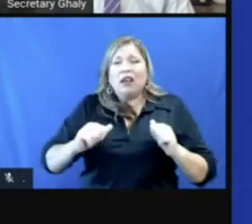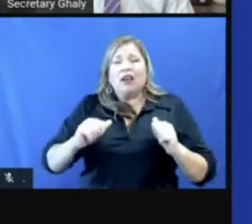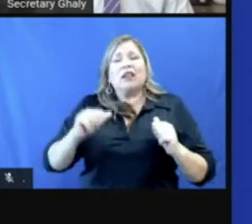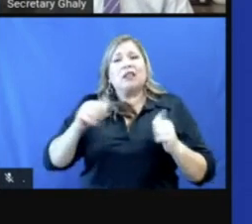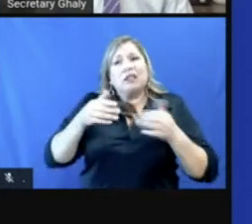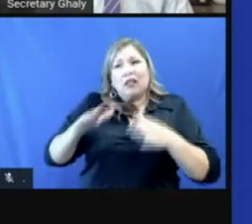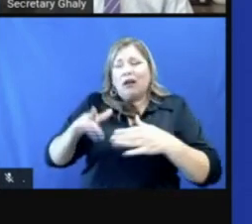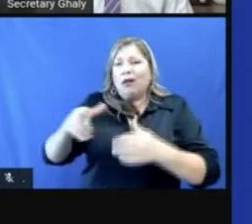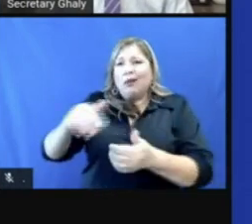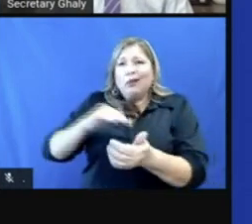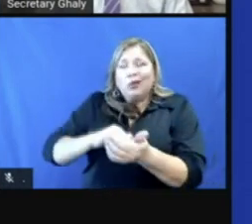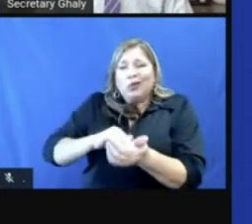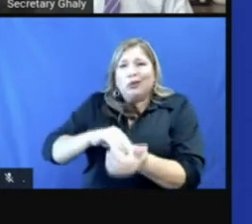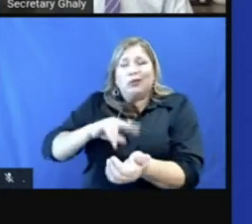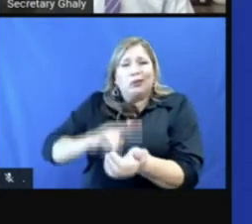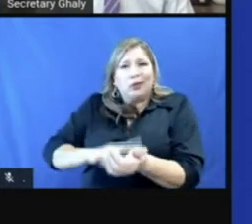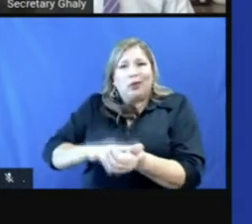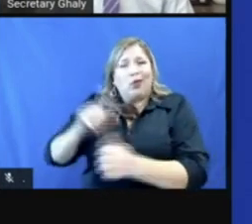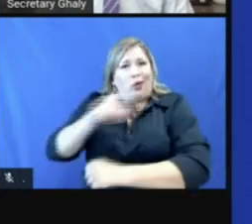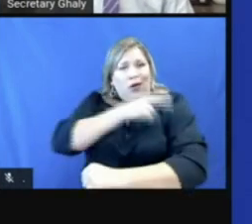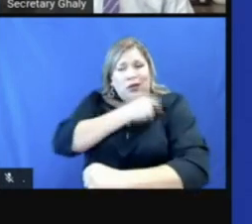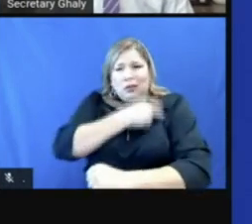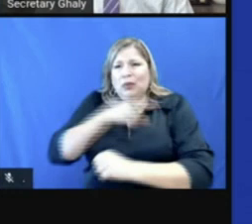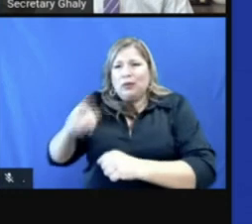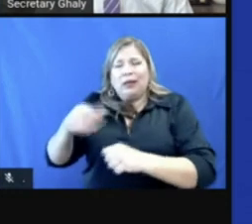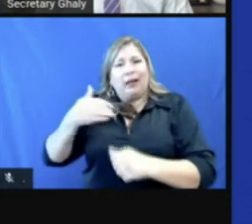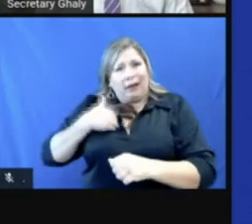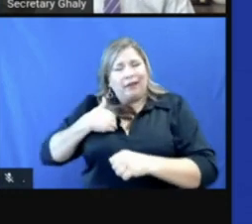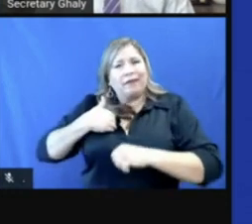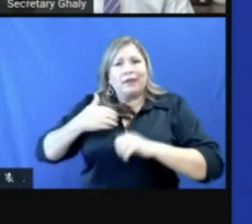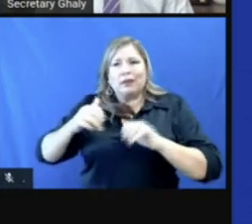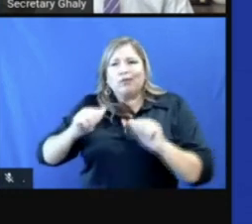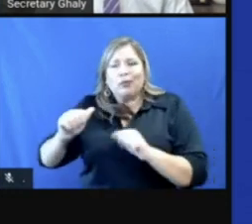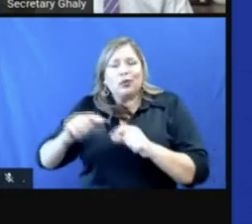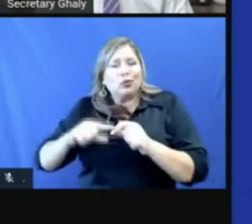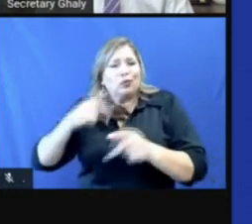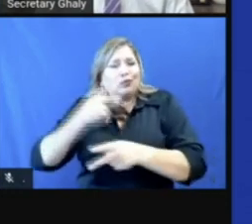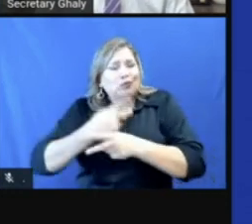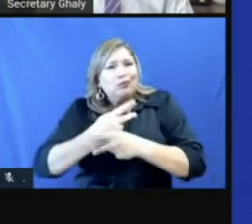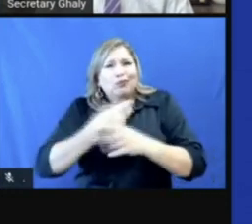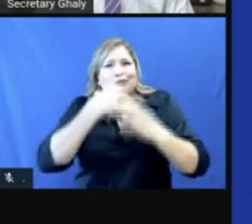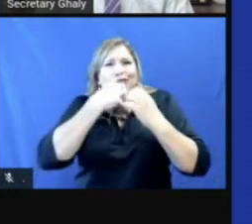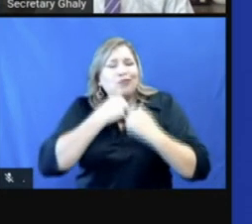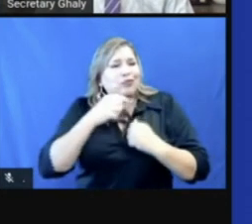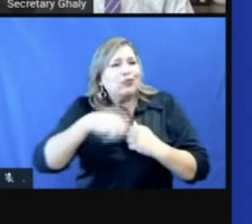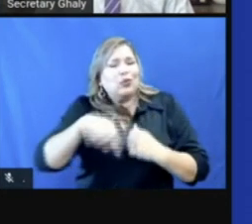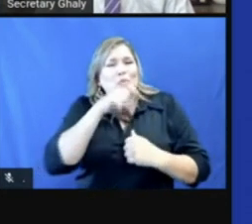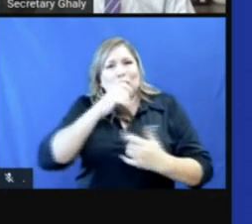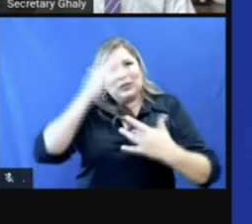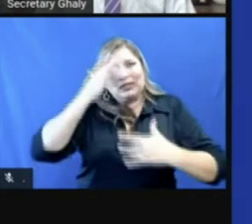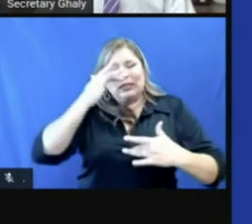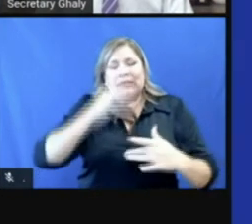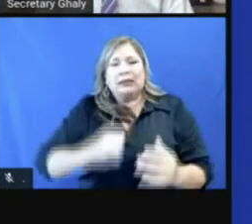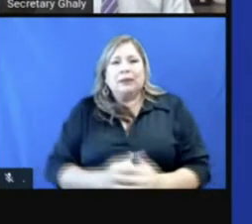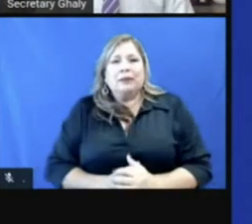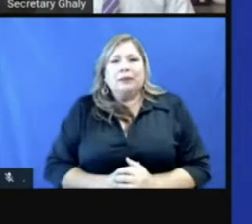which is take care of the sick in a high quality and complete way.